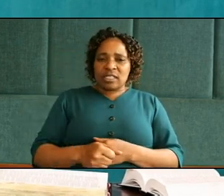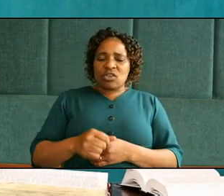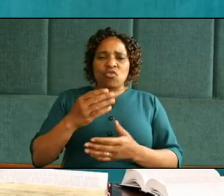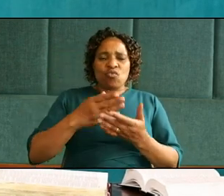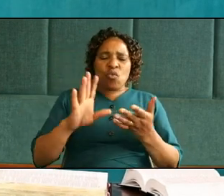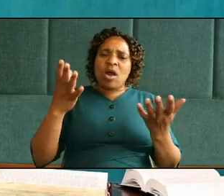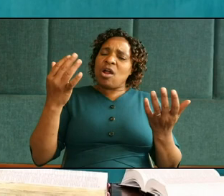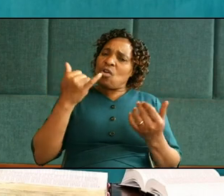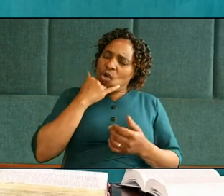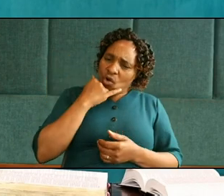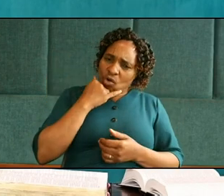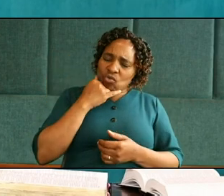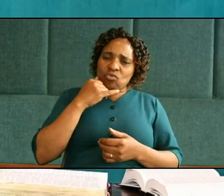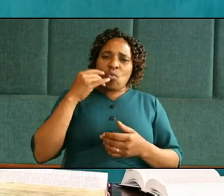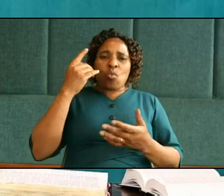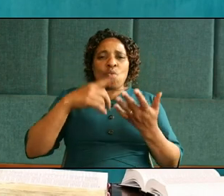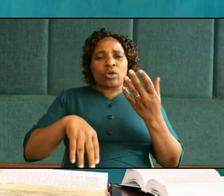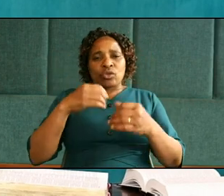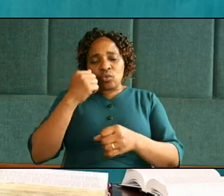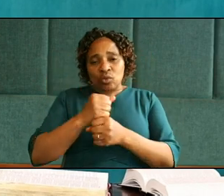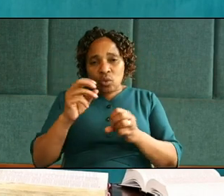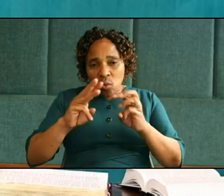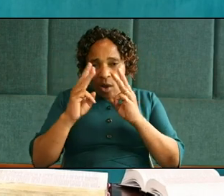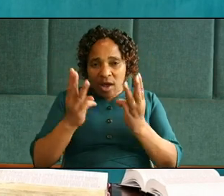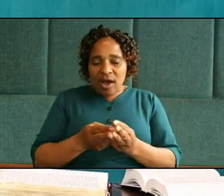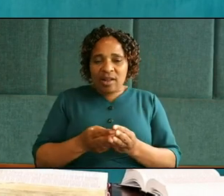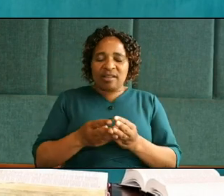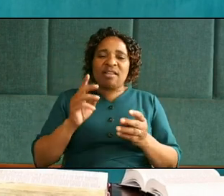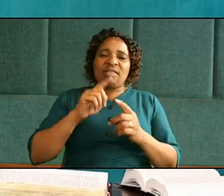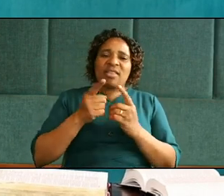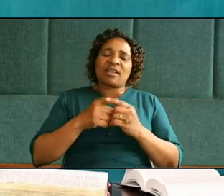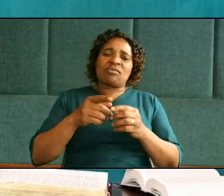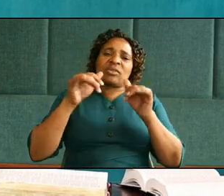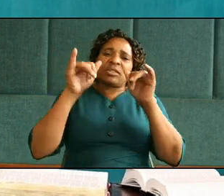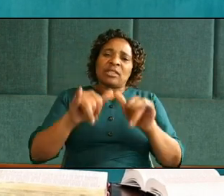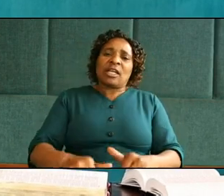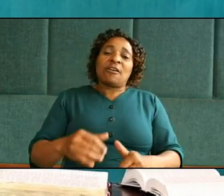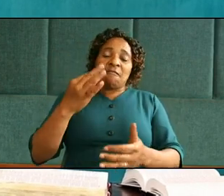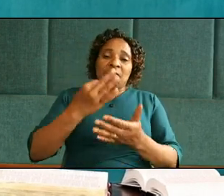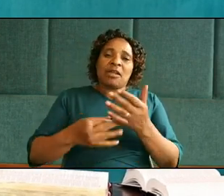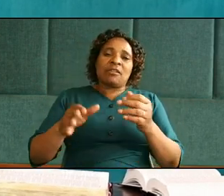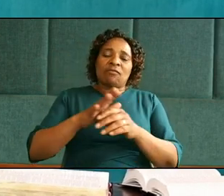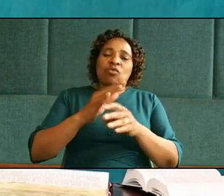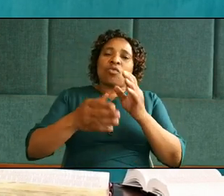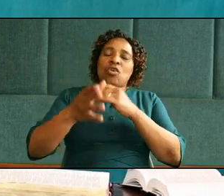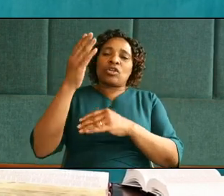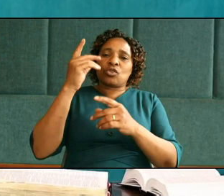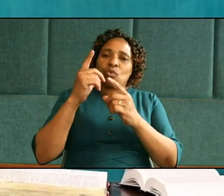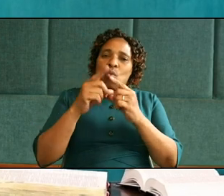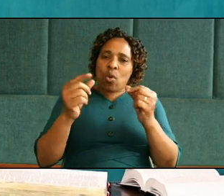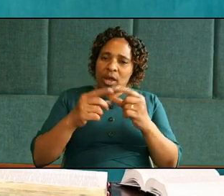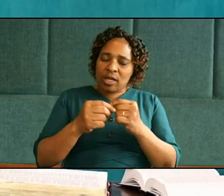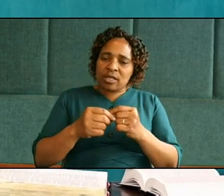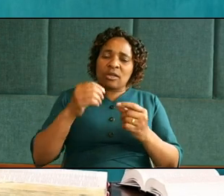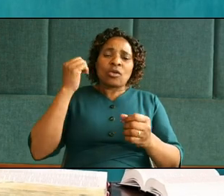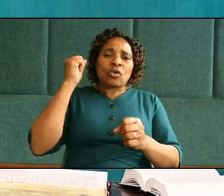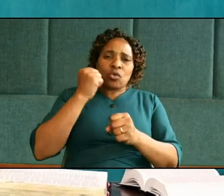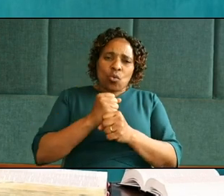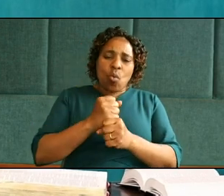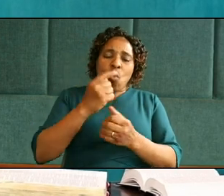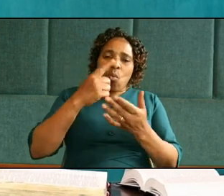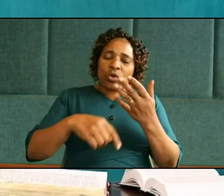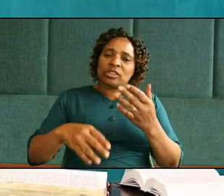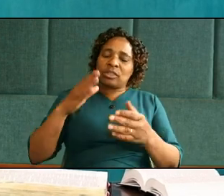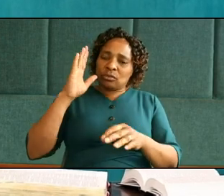faith, despite what you are doing in this world, then we have to remain faithful to God's word. We have to do that which is said and which is